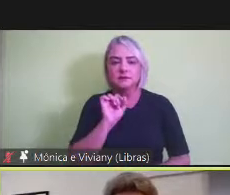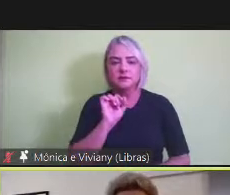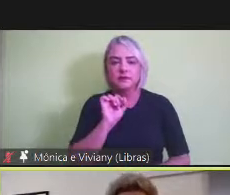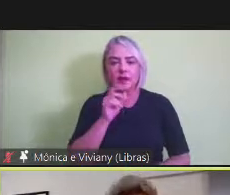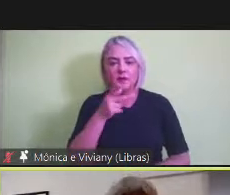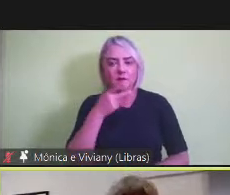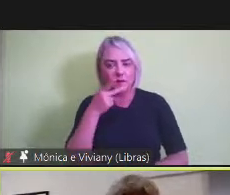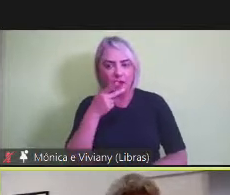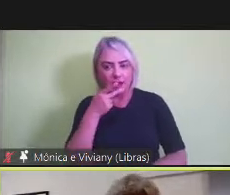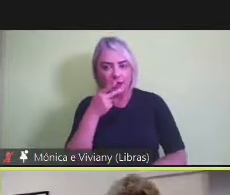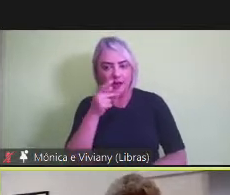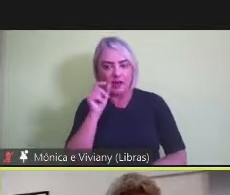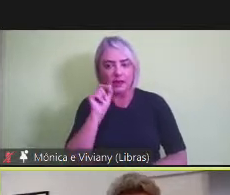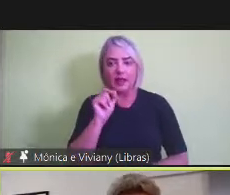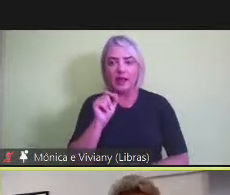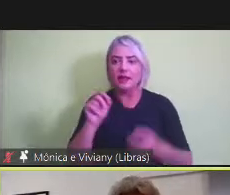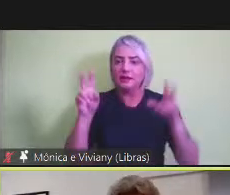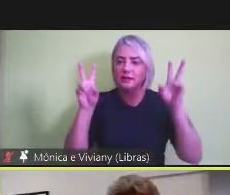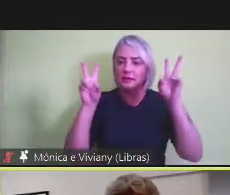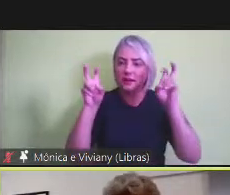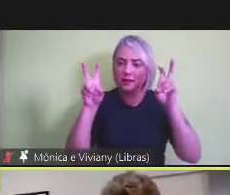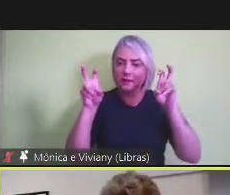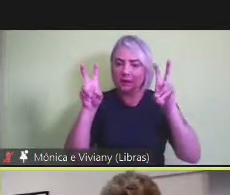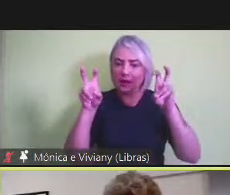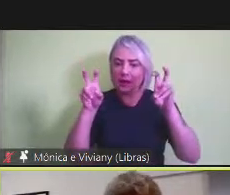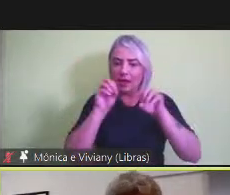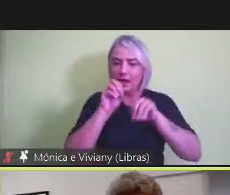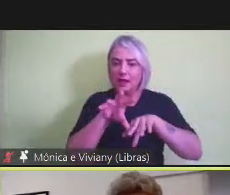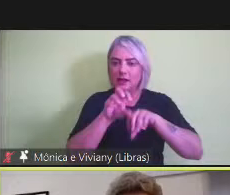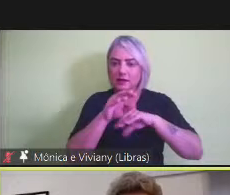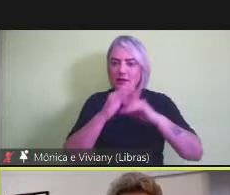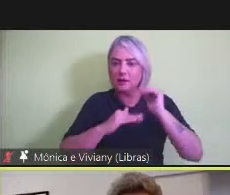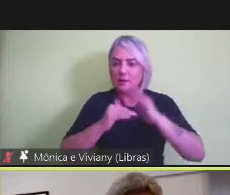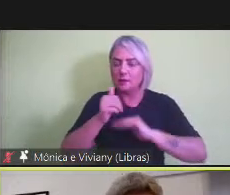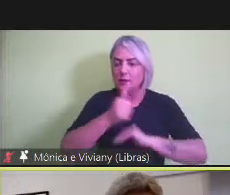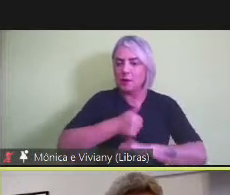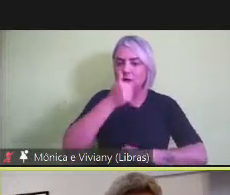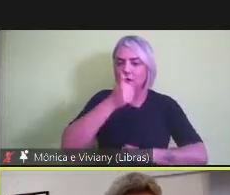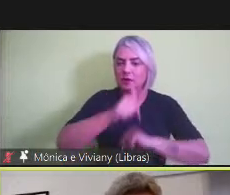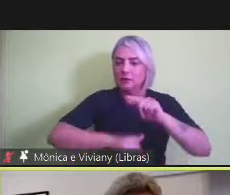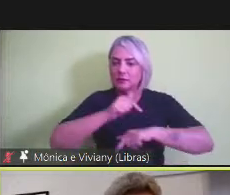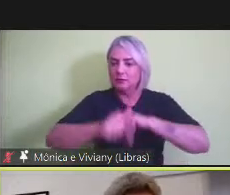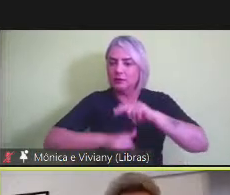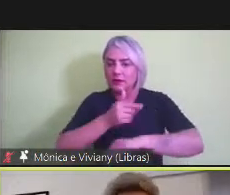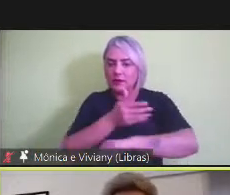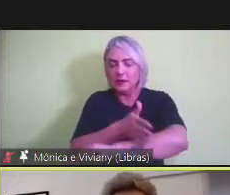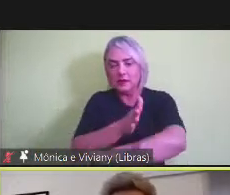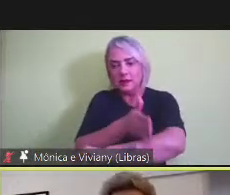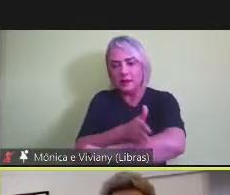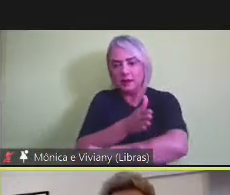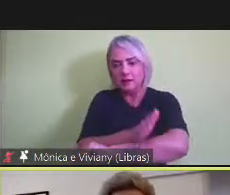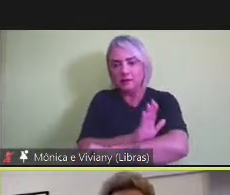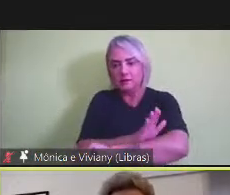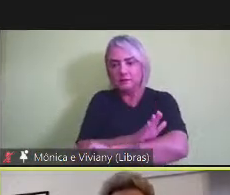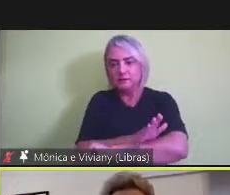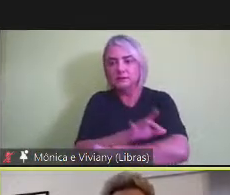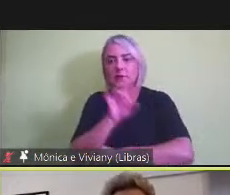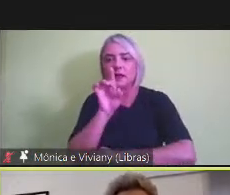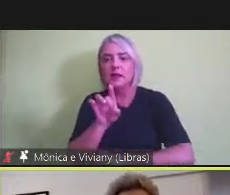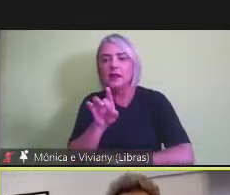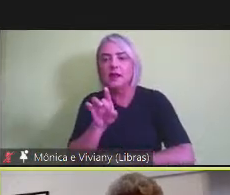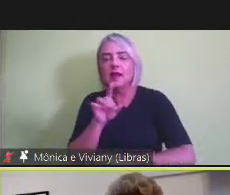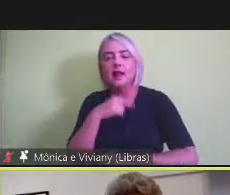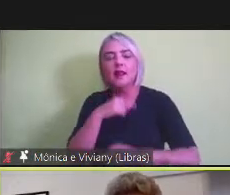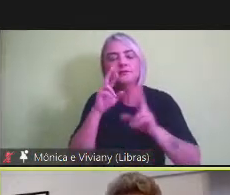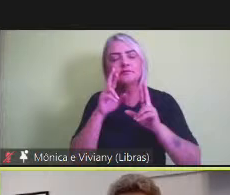And I'm talking about this because this theme of interprofessional education and the interprofessional